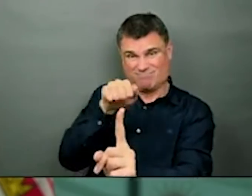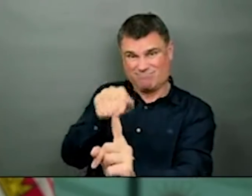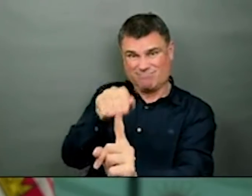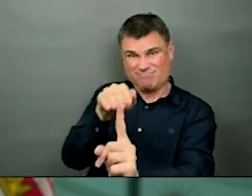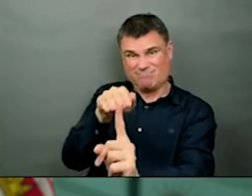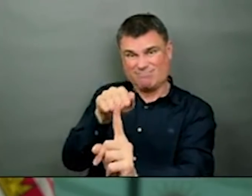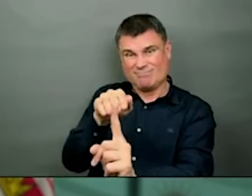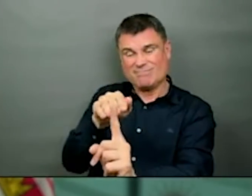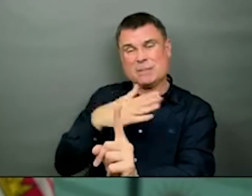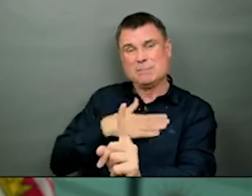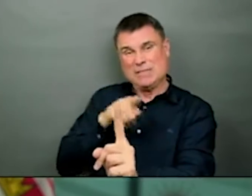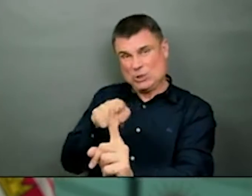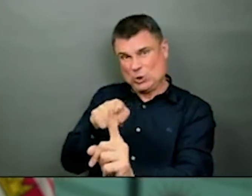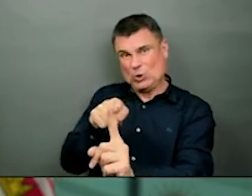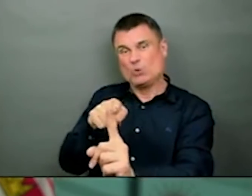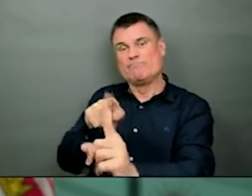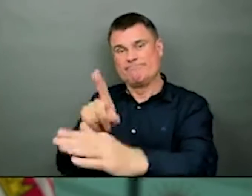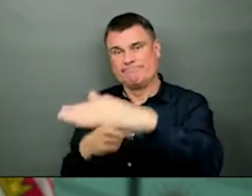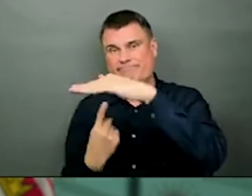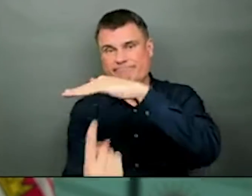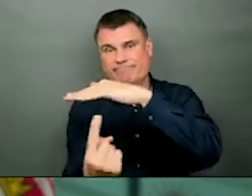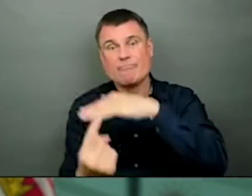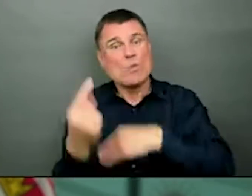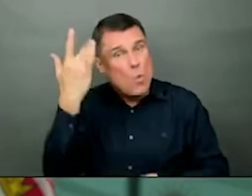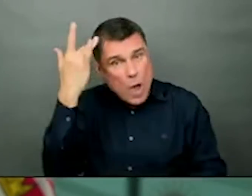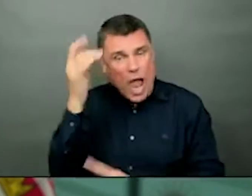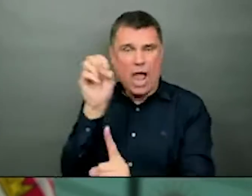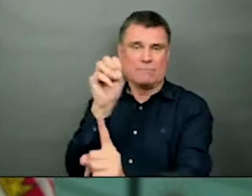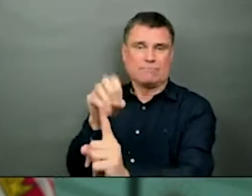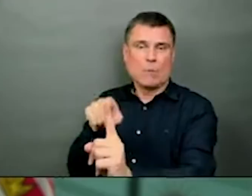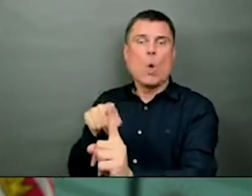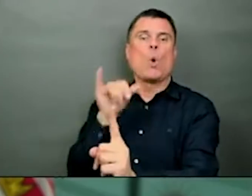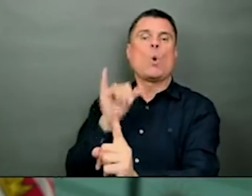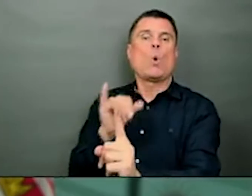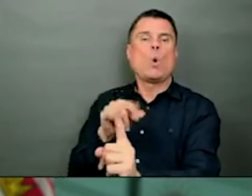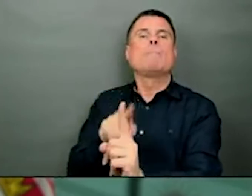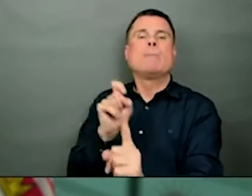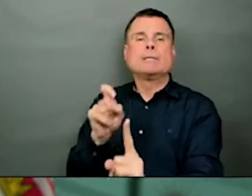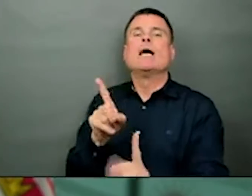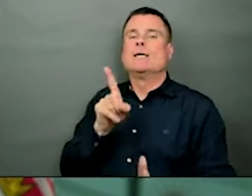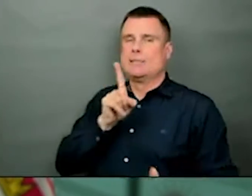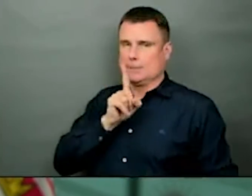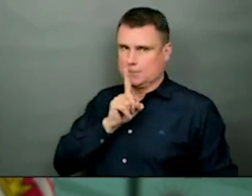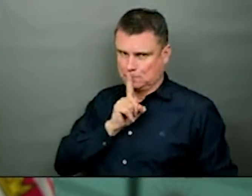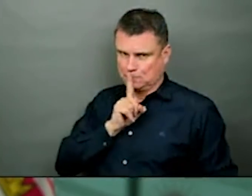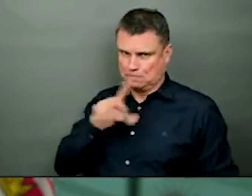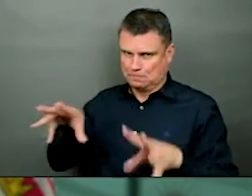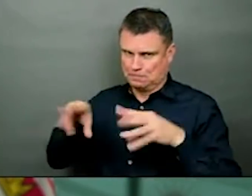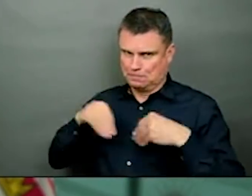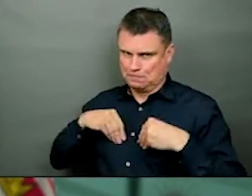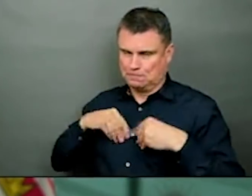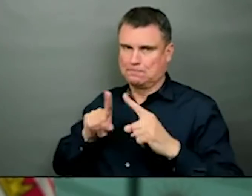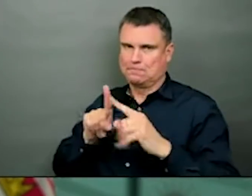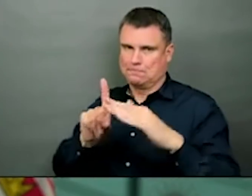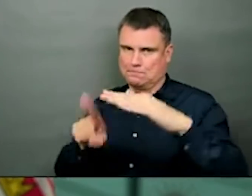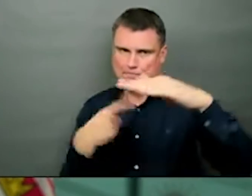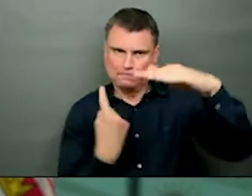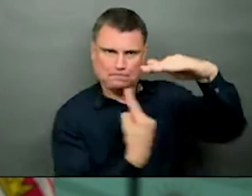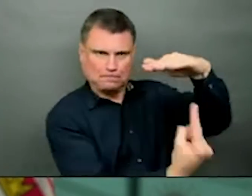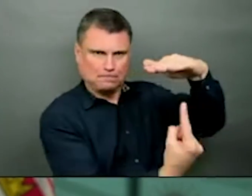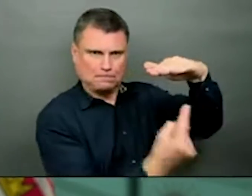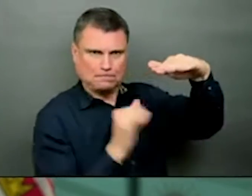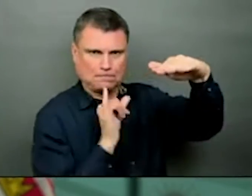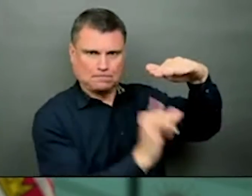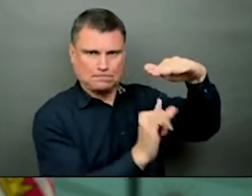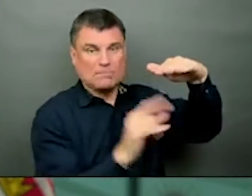public health, because there's less room for error. One of the things we know is, for example, we've had recent information from one of the